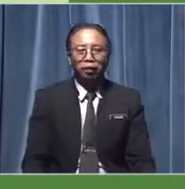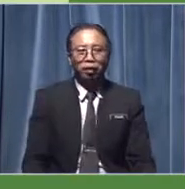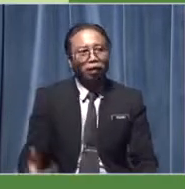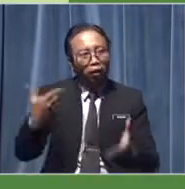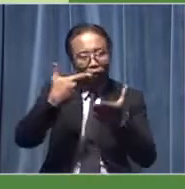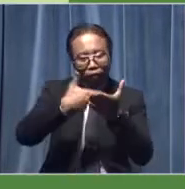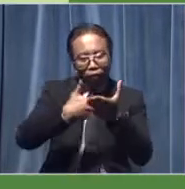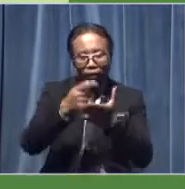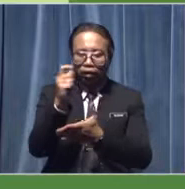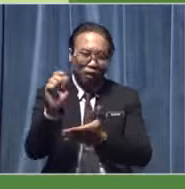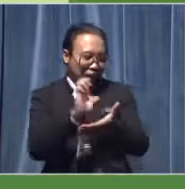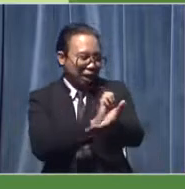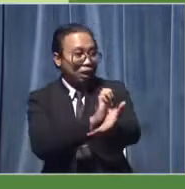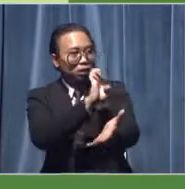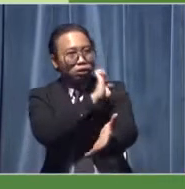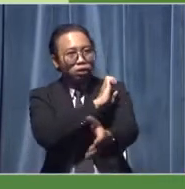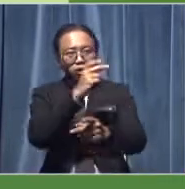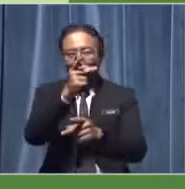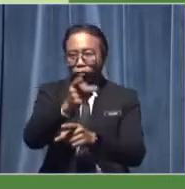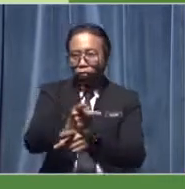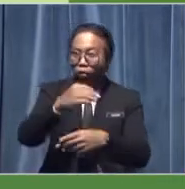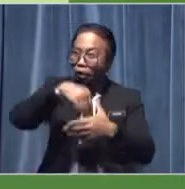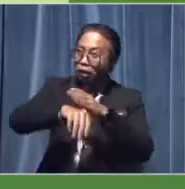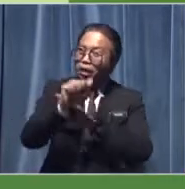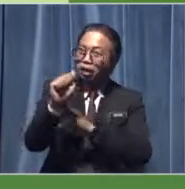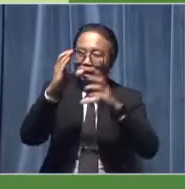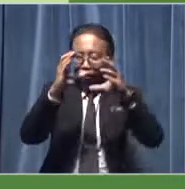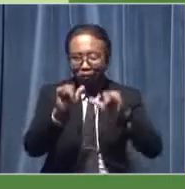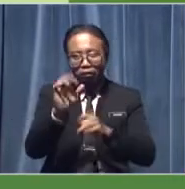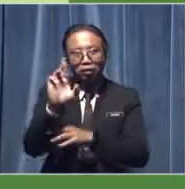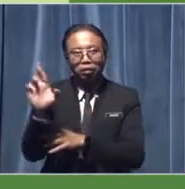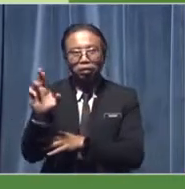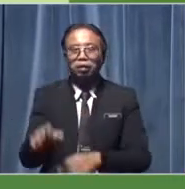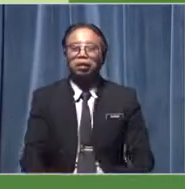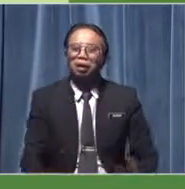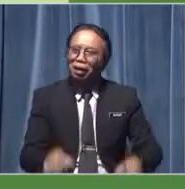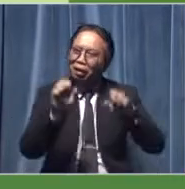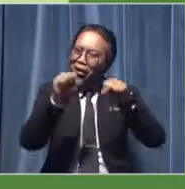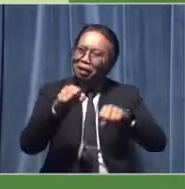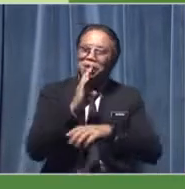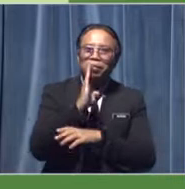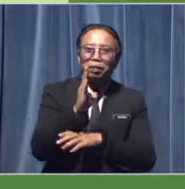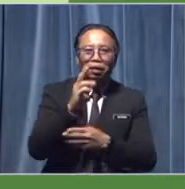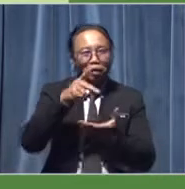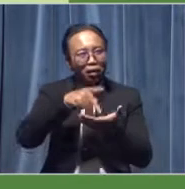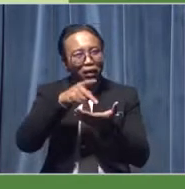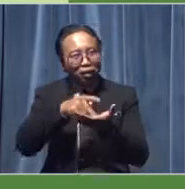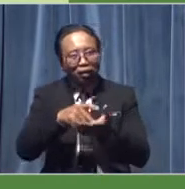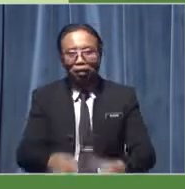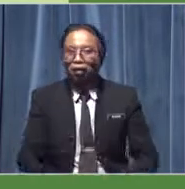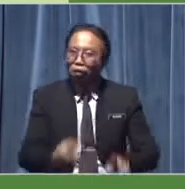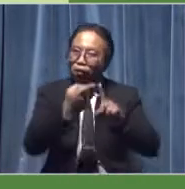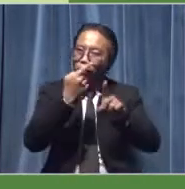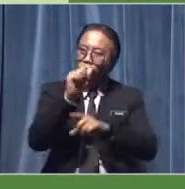Therefore, the energy stored in a capacitor can be calculated from